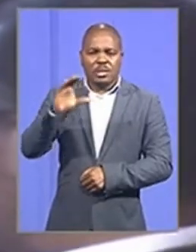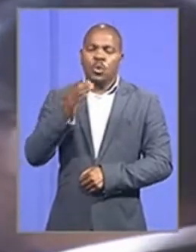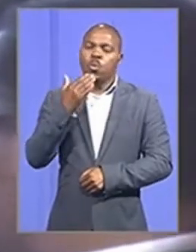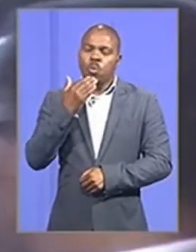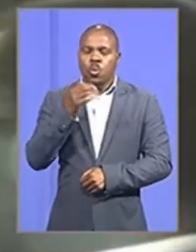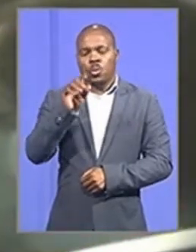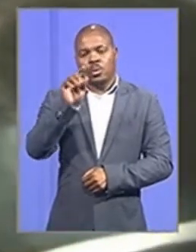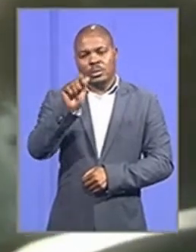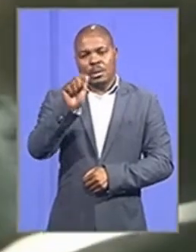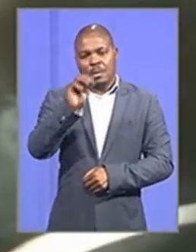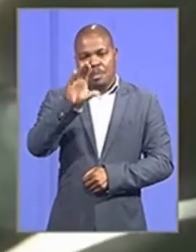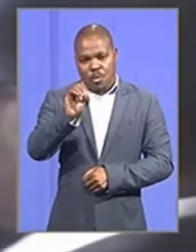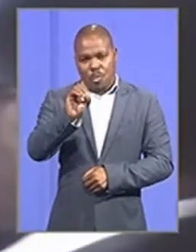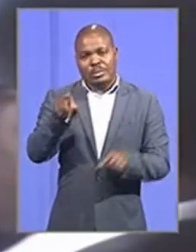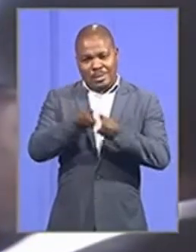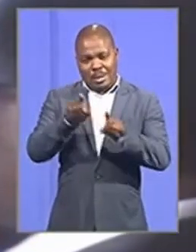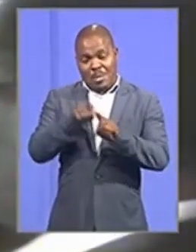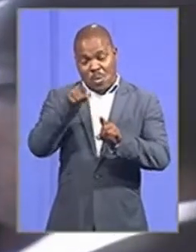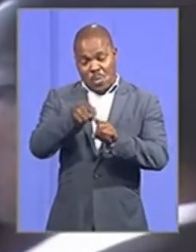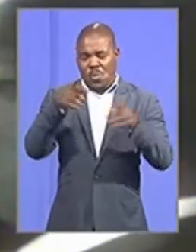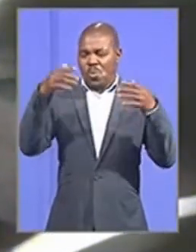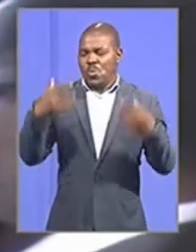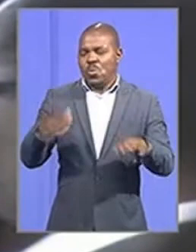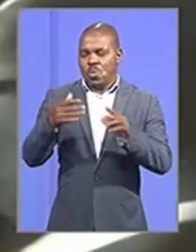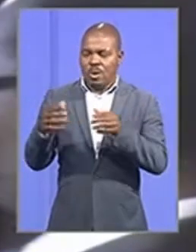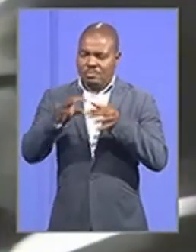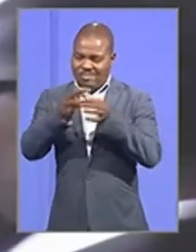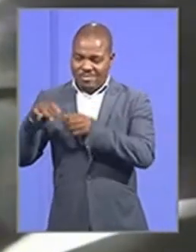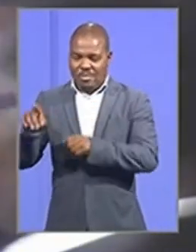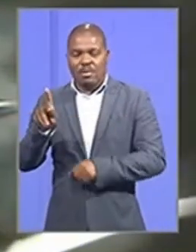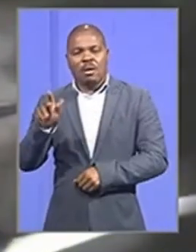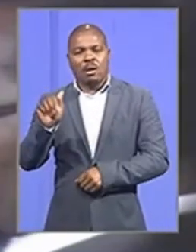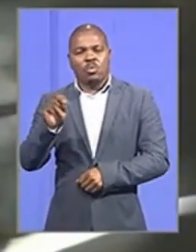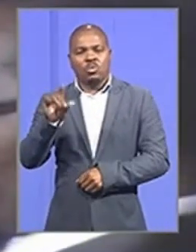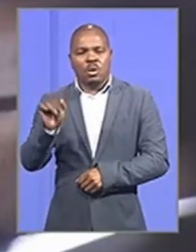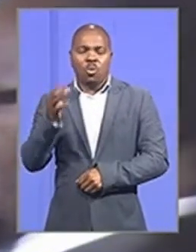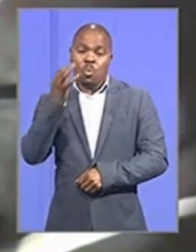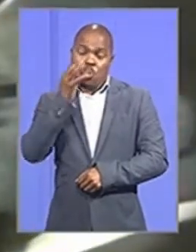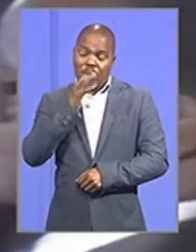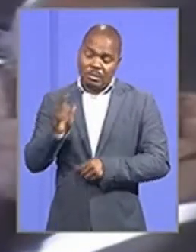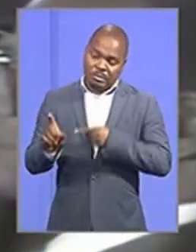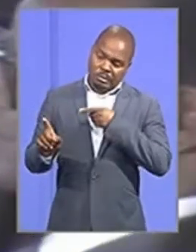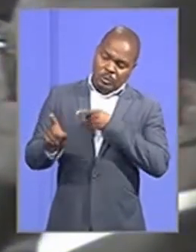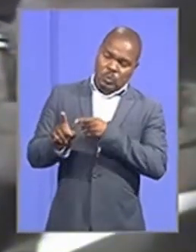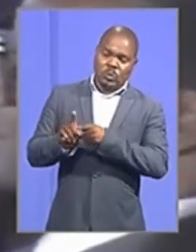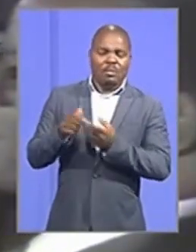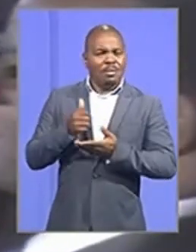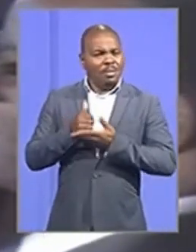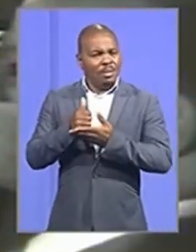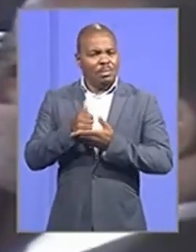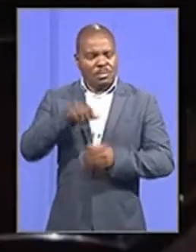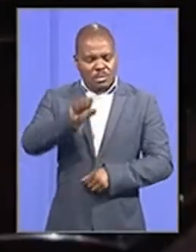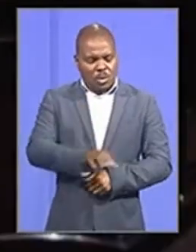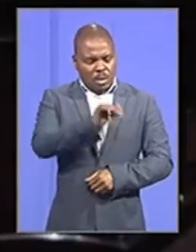Tambo, yo le ene e neng e le tsala e kgolo ya ga Kaunda a re Kaunda o ntse le seabe se segolo go kgololesego ya naga